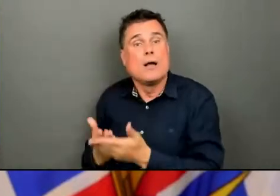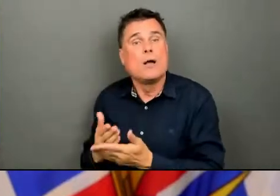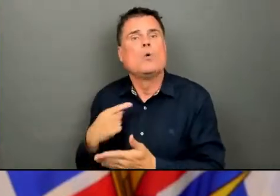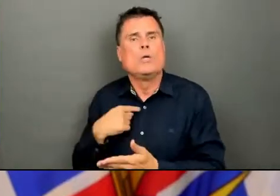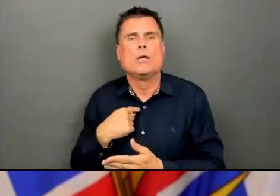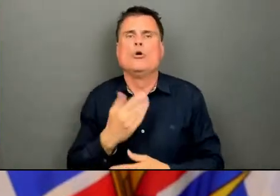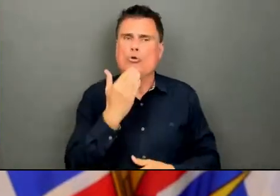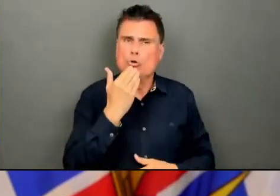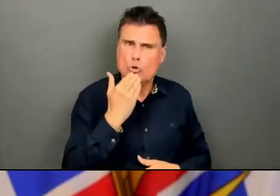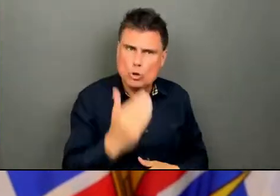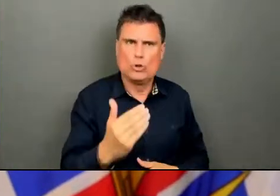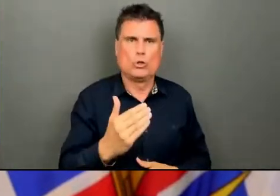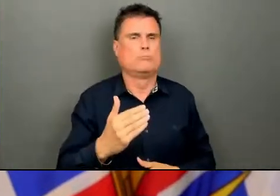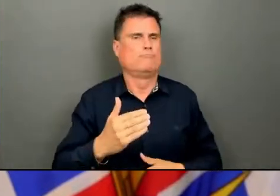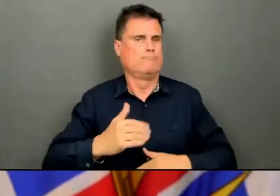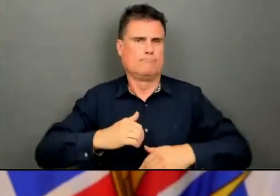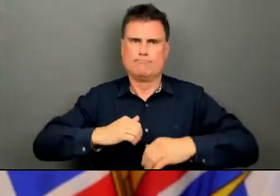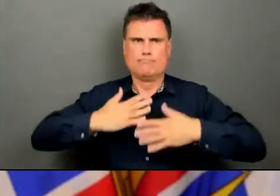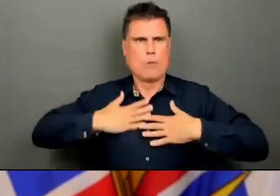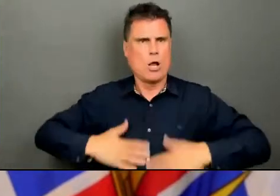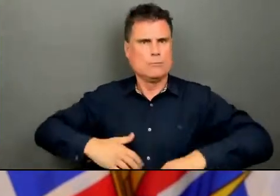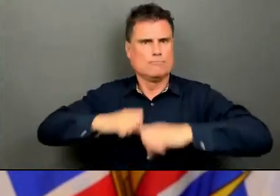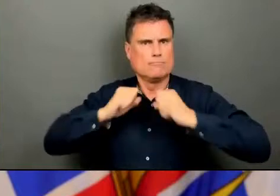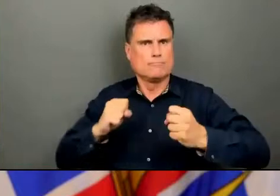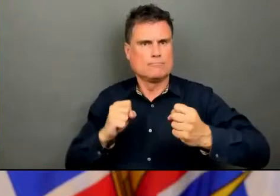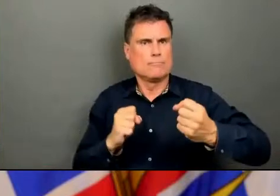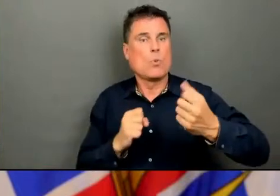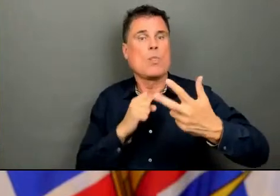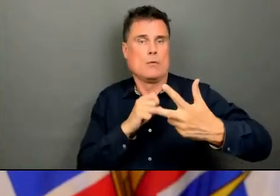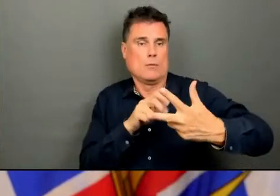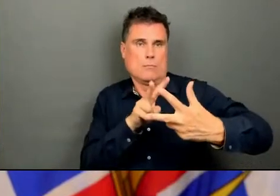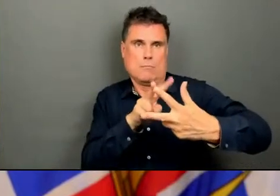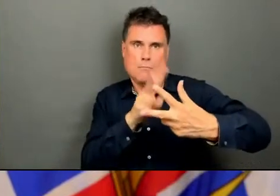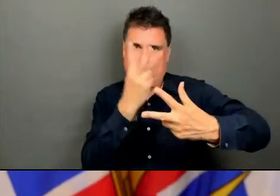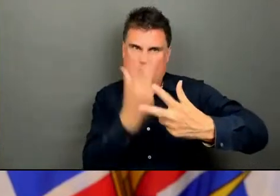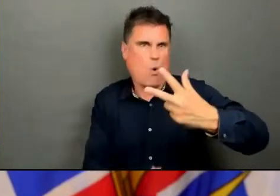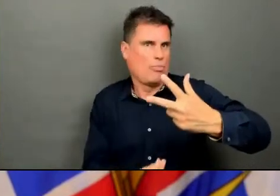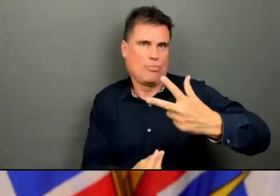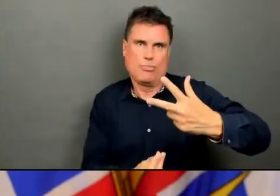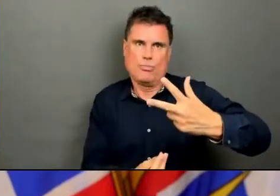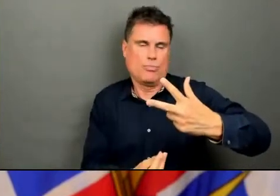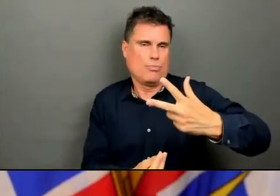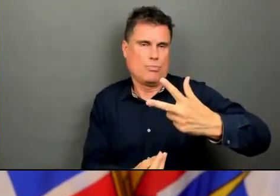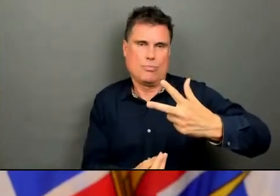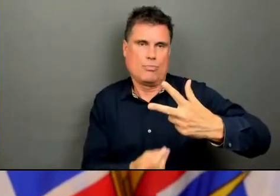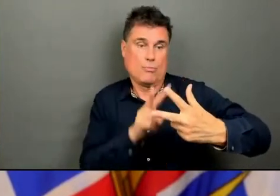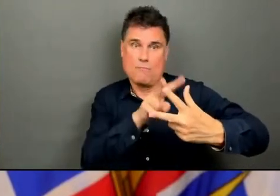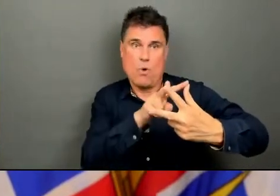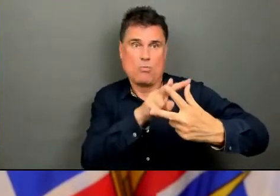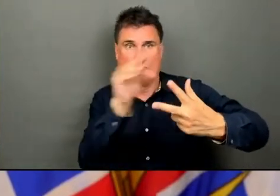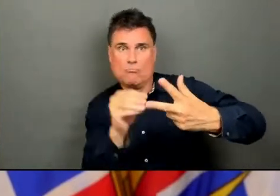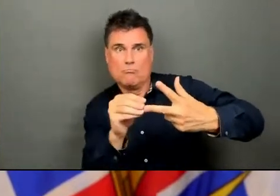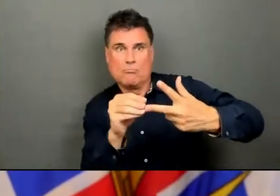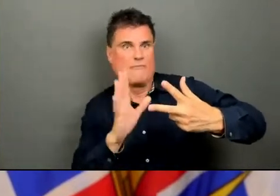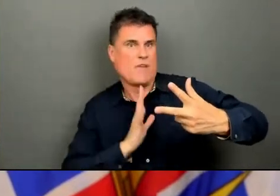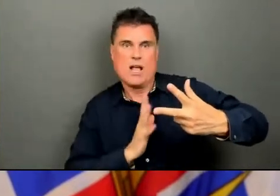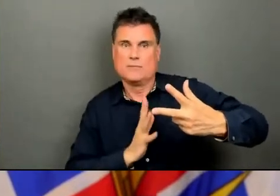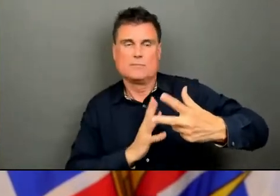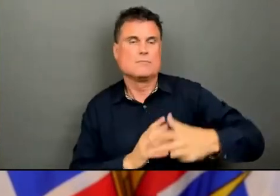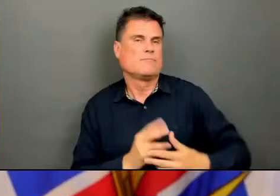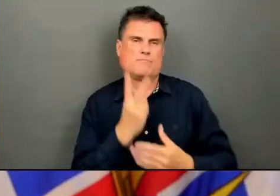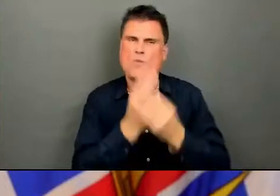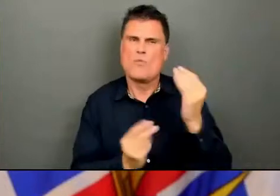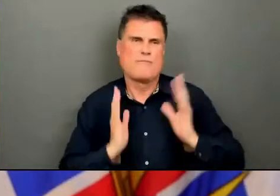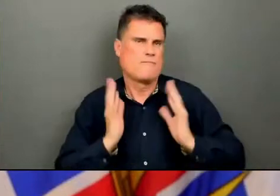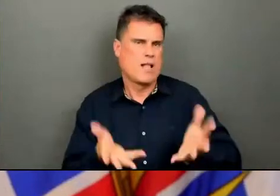across the board with both vaccines in our community. Both approaches are highly effective, but mixing an